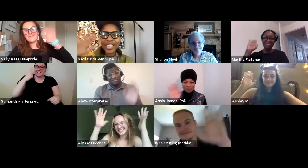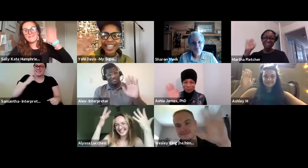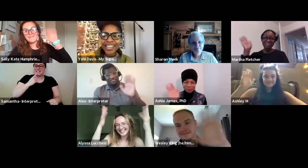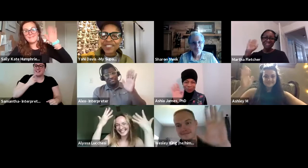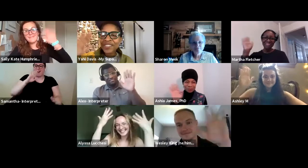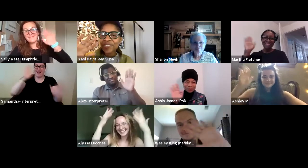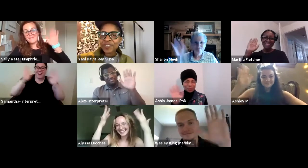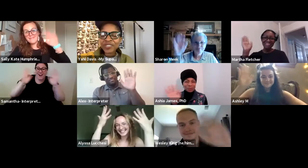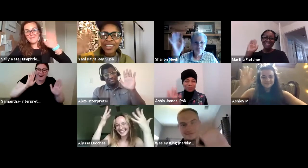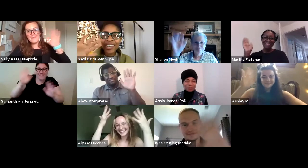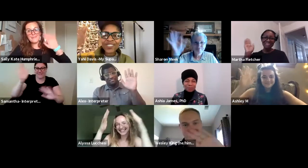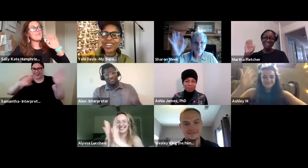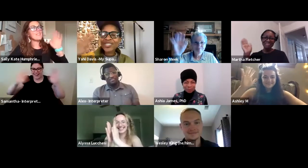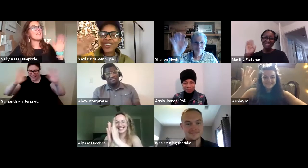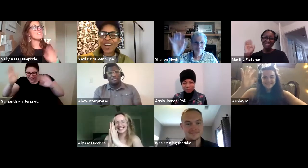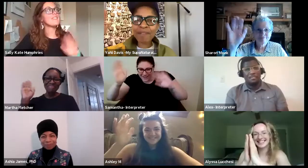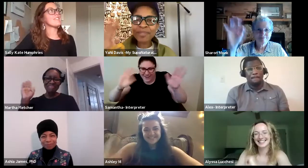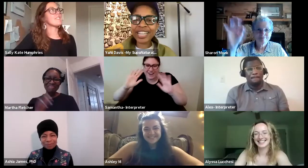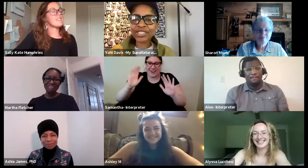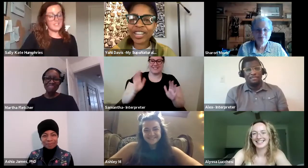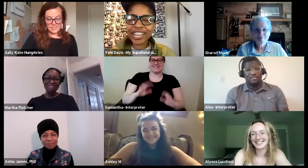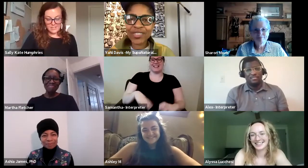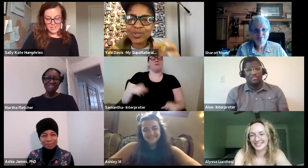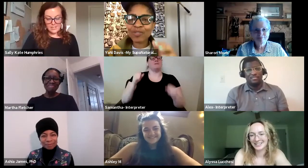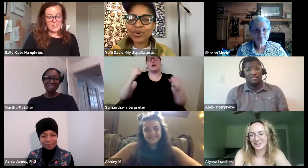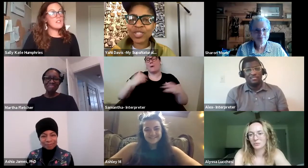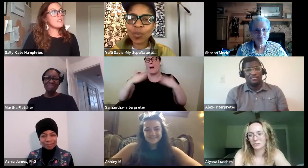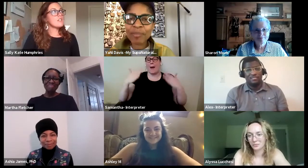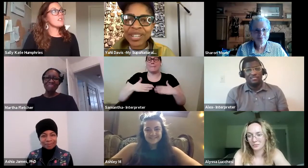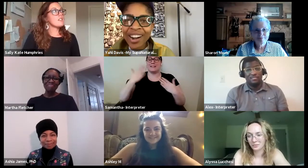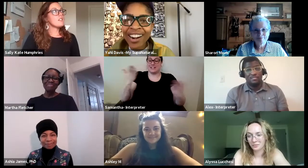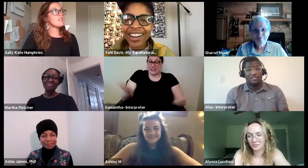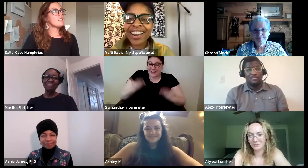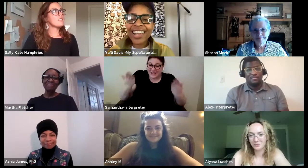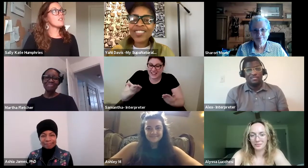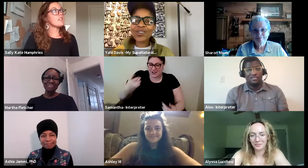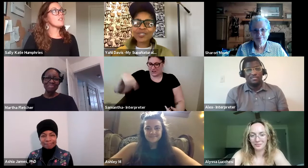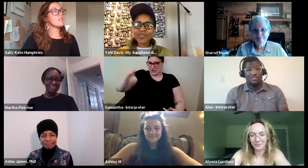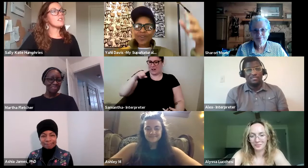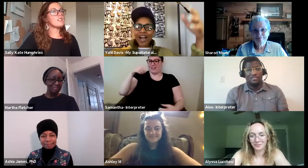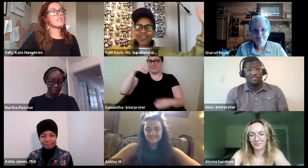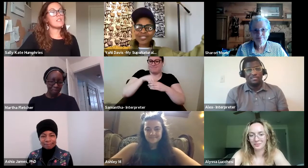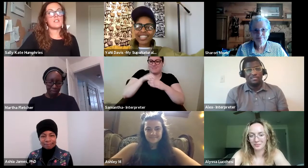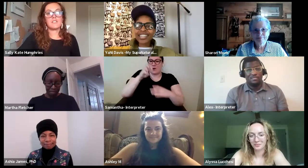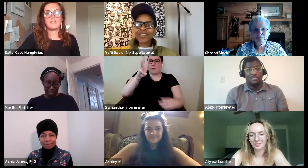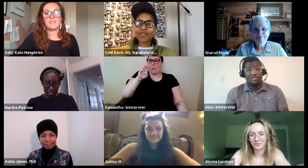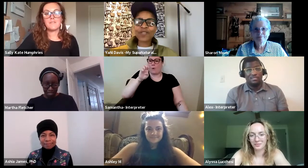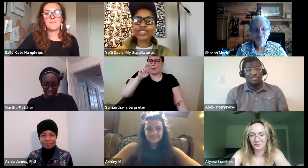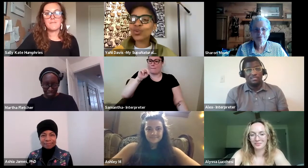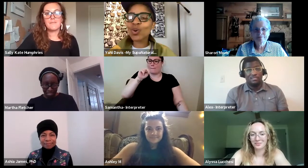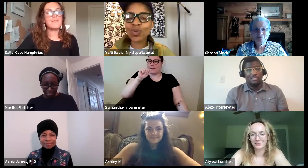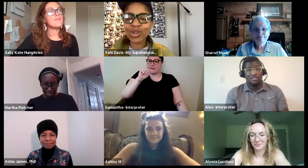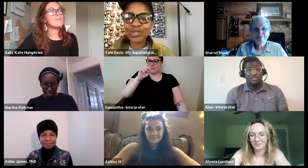a wave. We are so happy that you're here. Those of you in the webinar, those of you out in